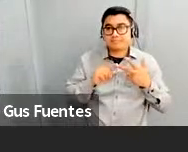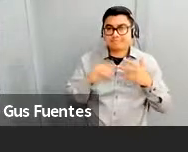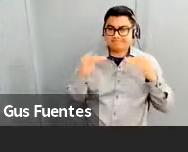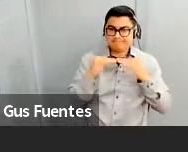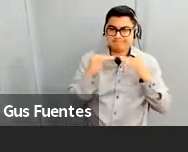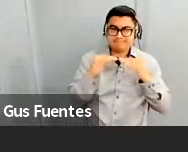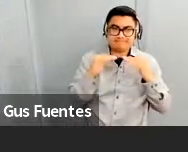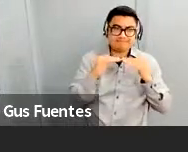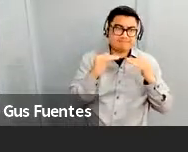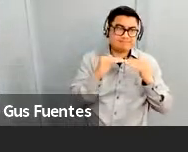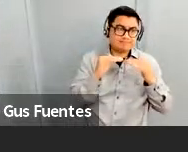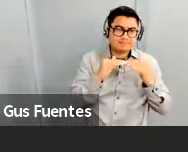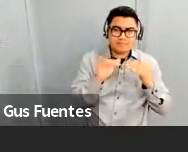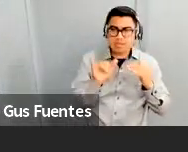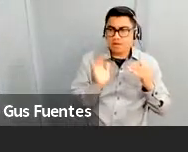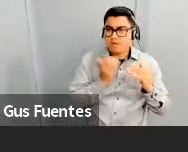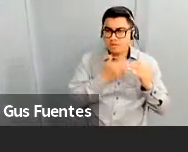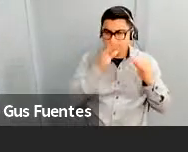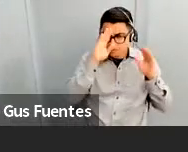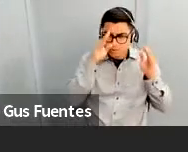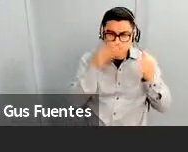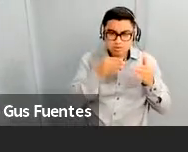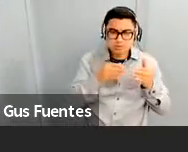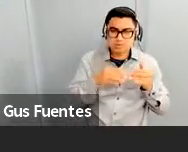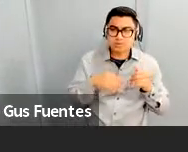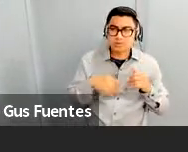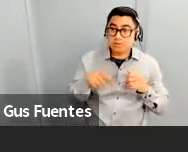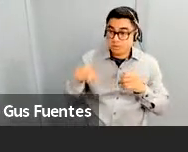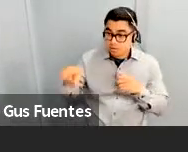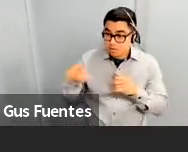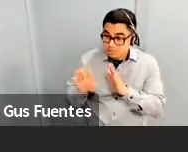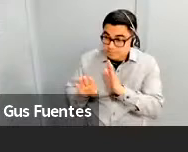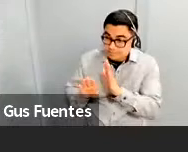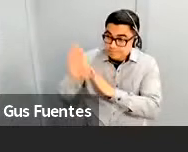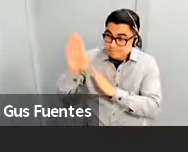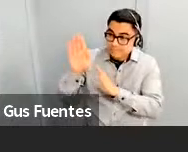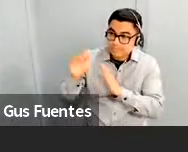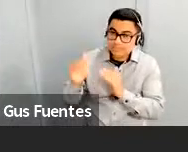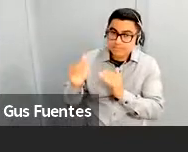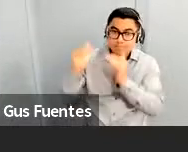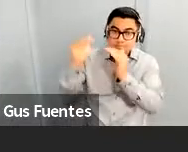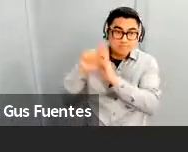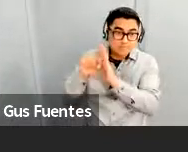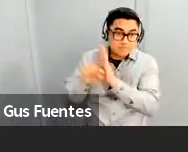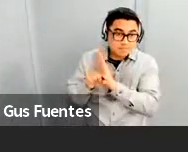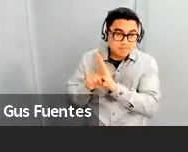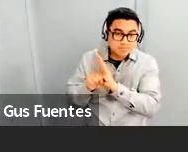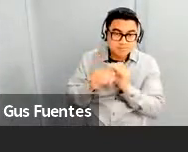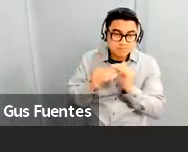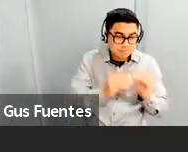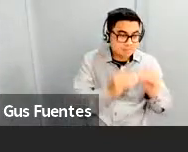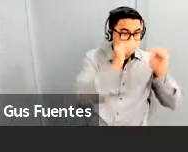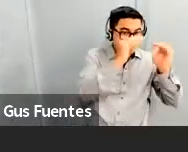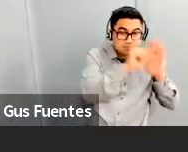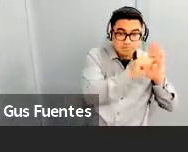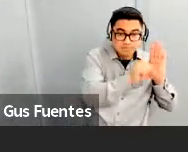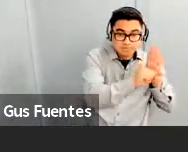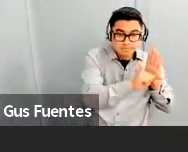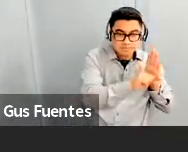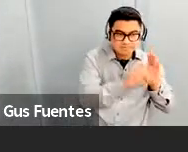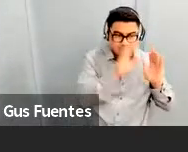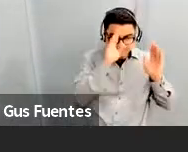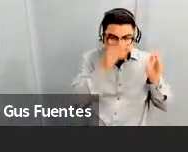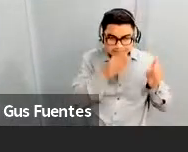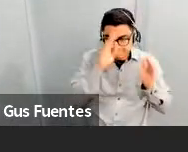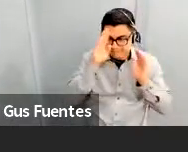that support each student equitably to meet or exceed grade level proficiencies. And we have started that work this year. We have an equity